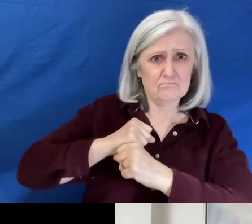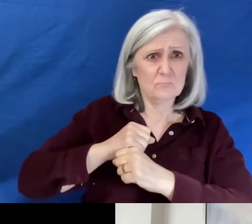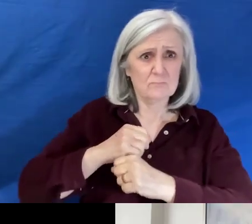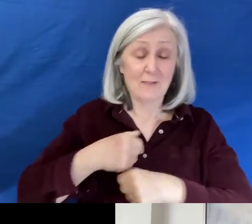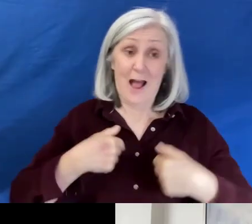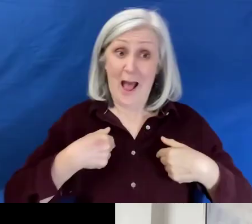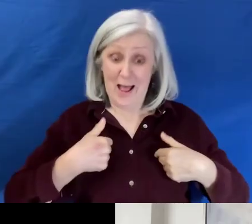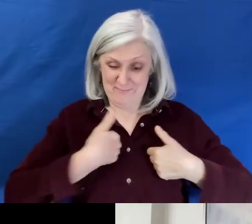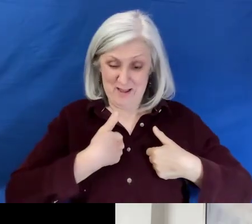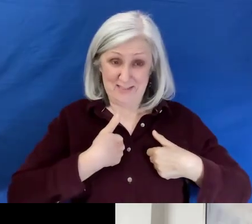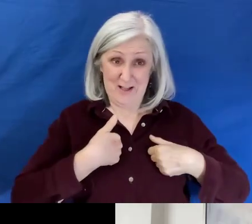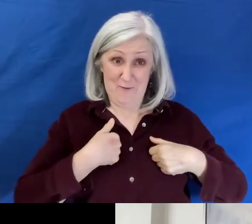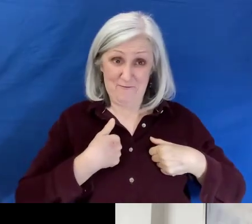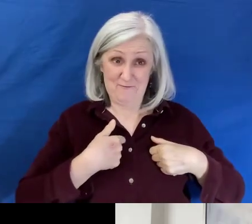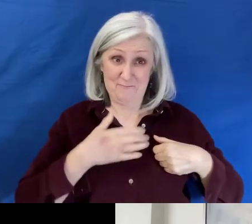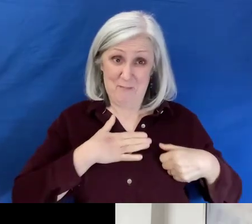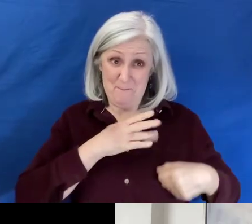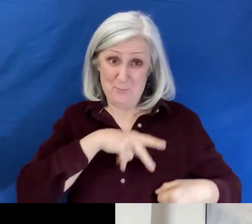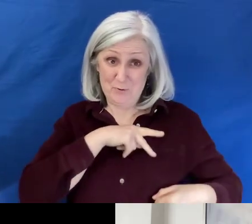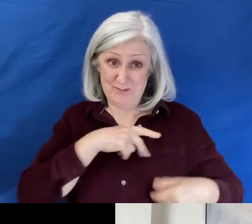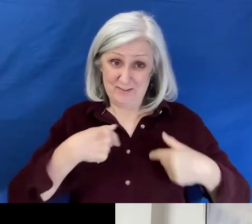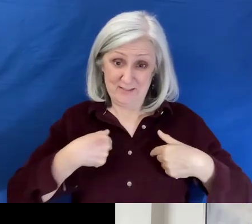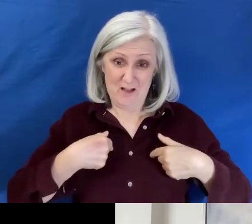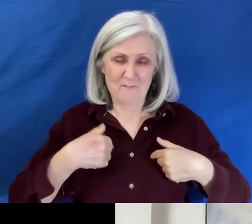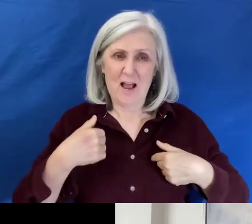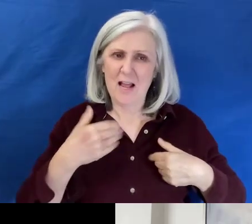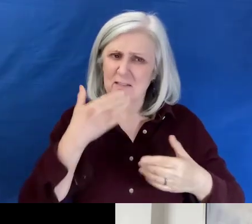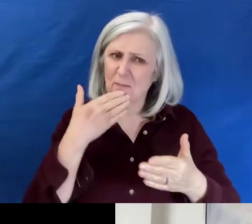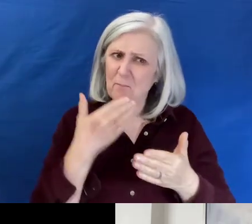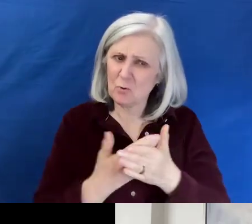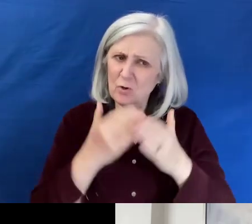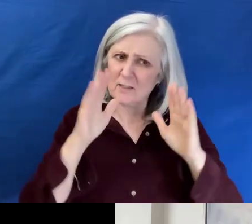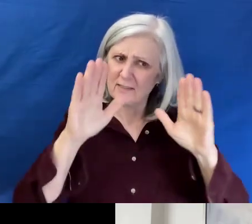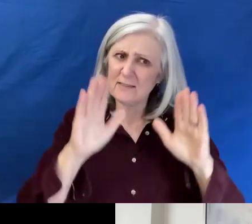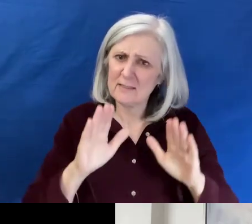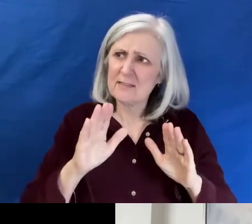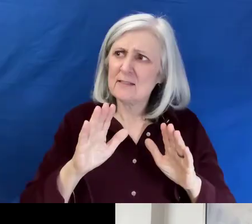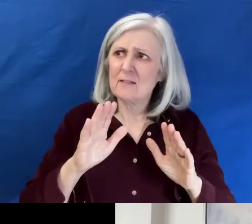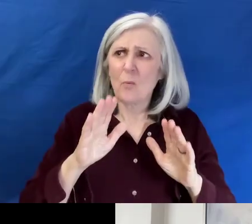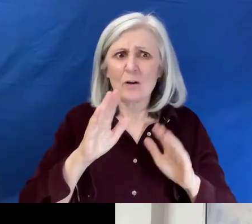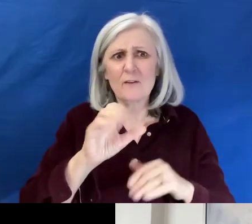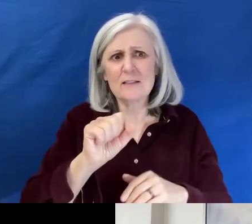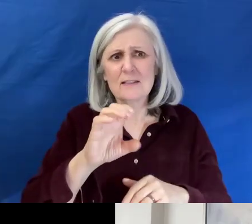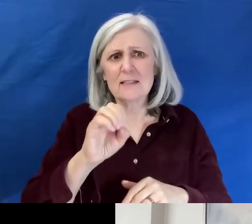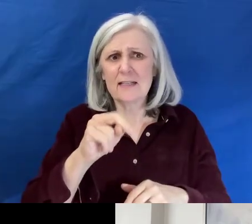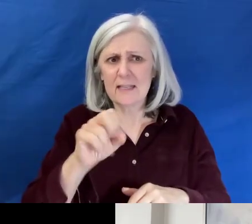had some really juicy, really great scenes, really emotional stuff, and